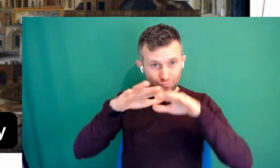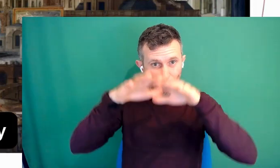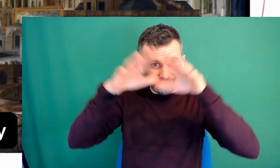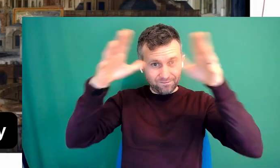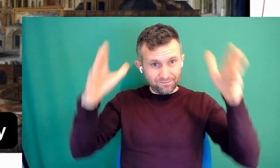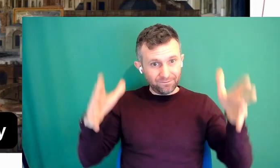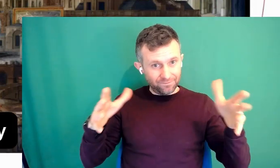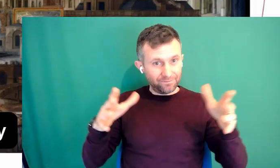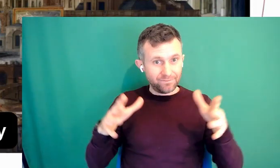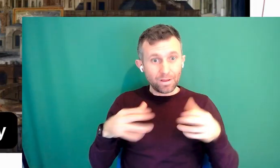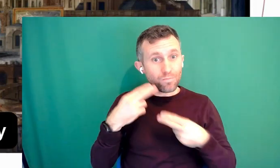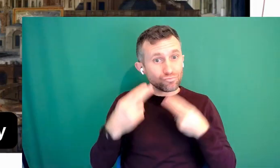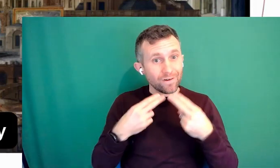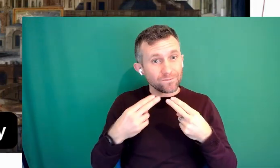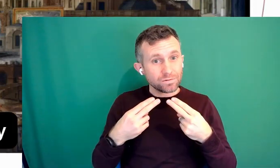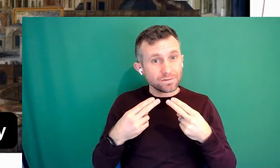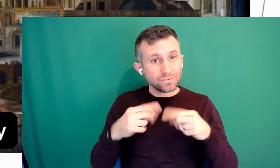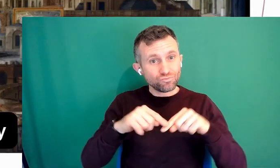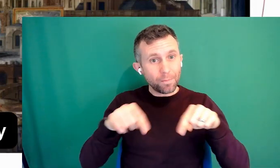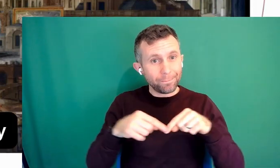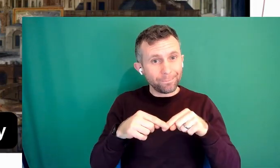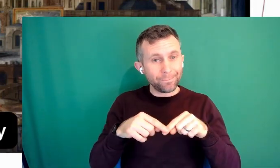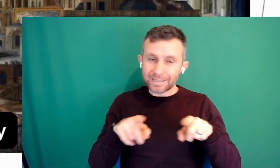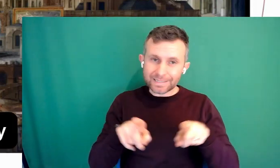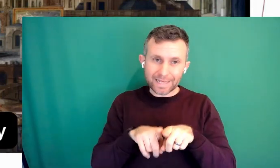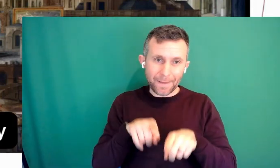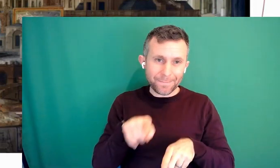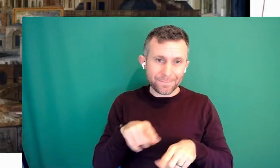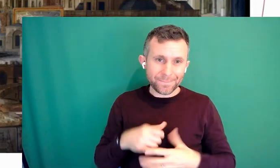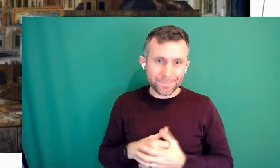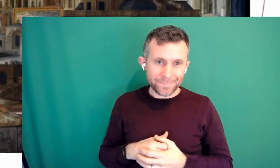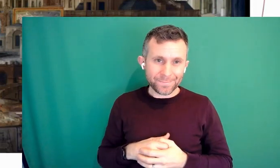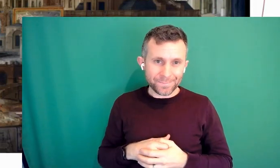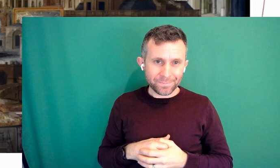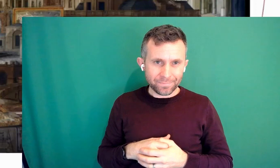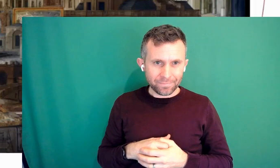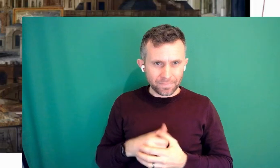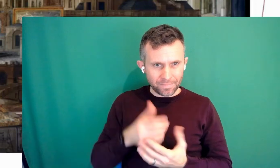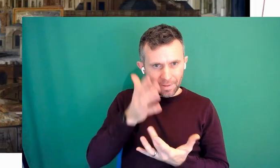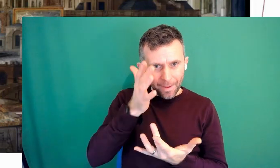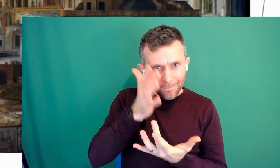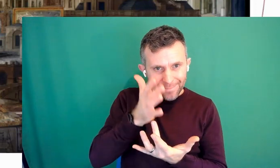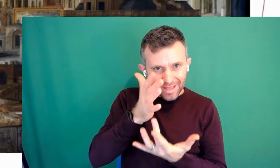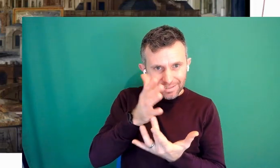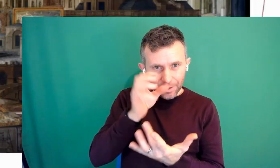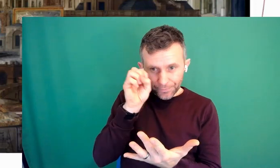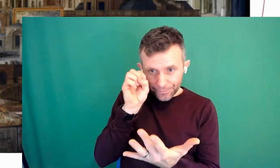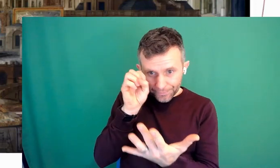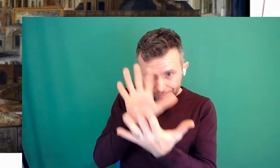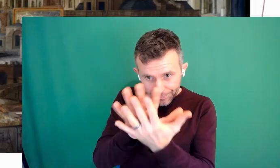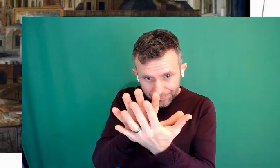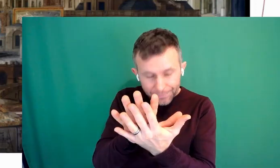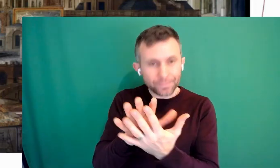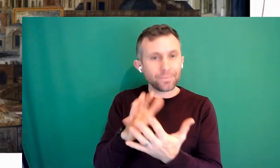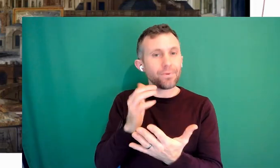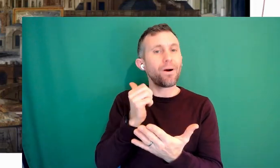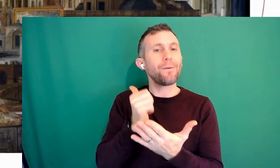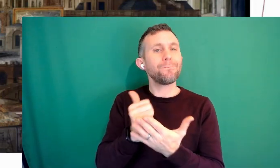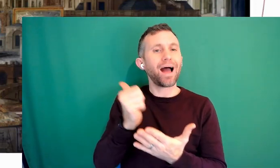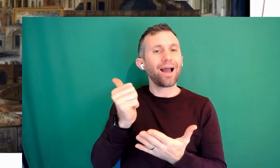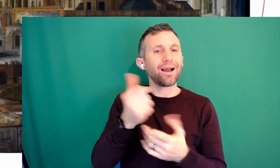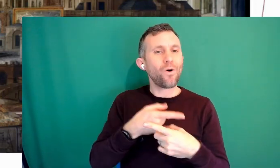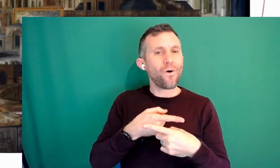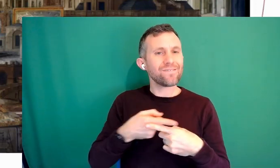To the right of the bank is Dulwich Picture Gallery, the first purpose-built gallery in the